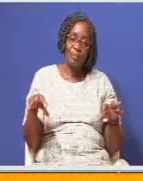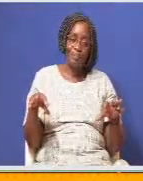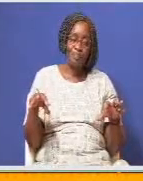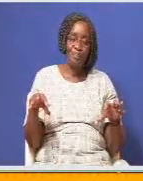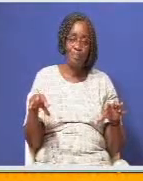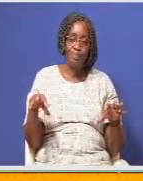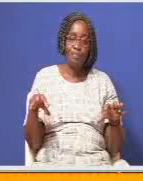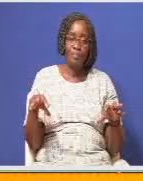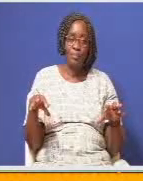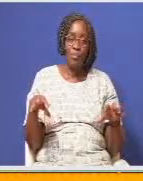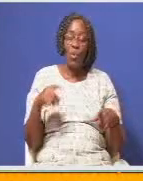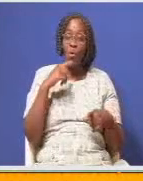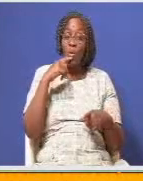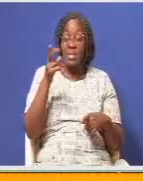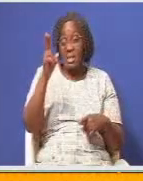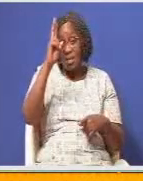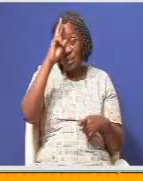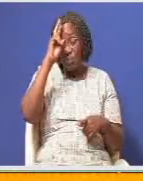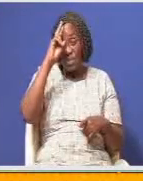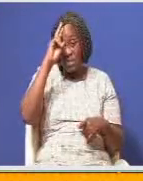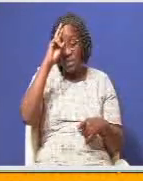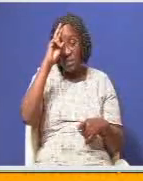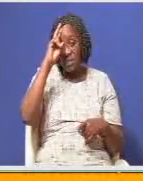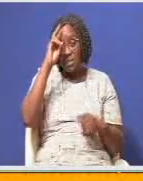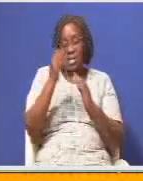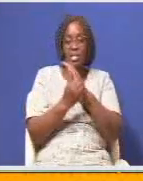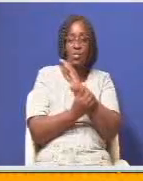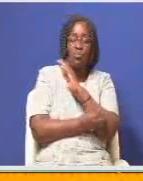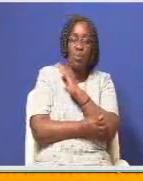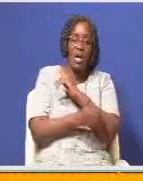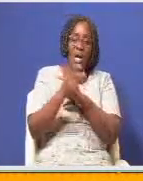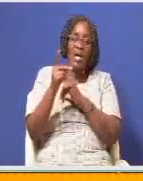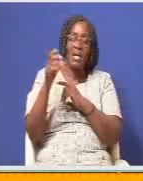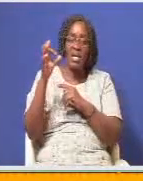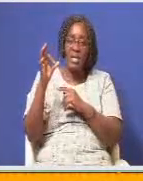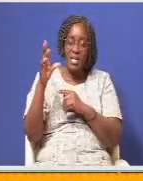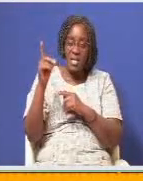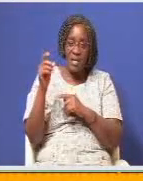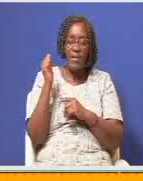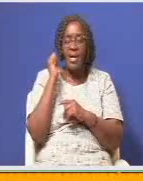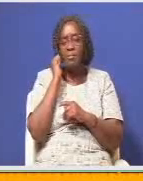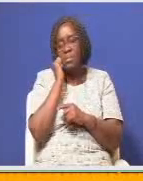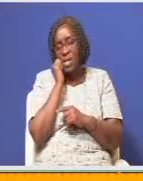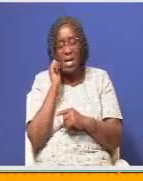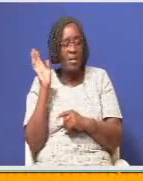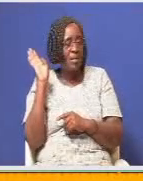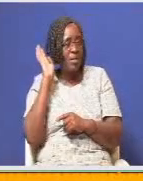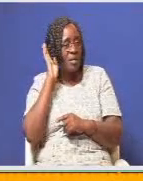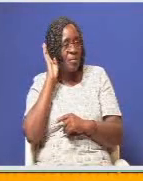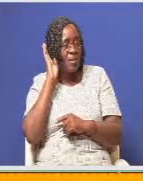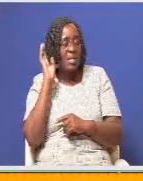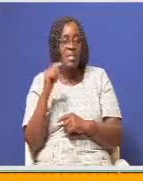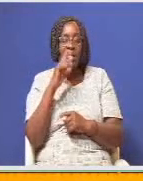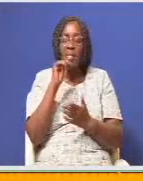We are essentially saying our police is incapable. KDF, and I'm more saddened to hear Honorable Duale, the CS,